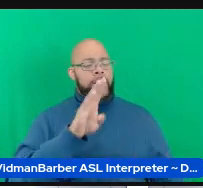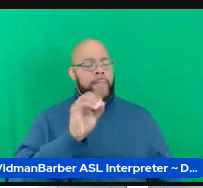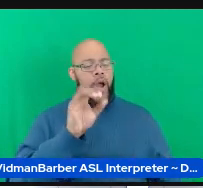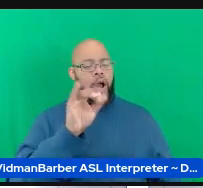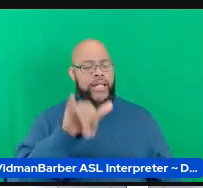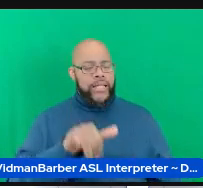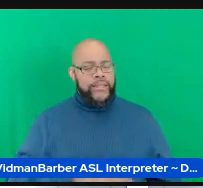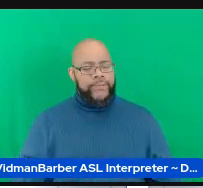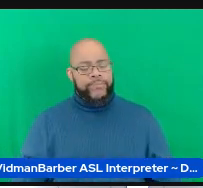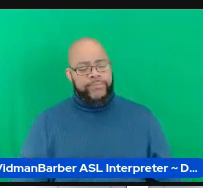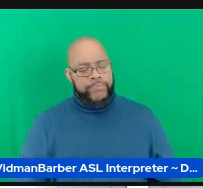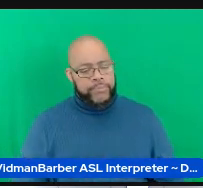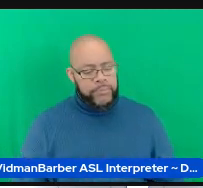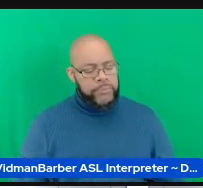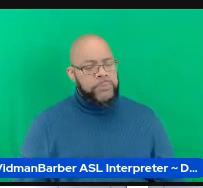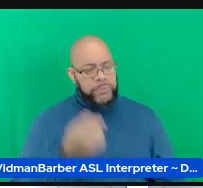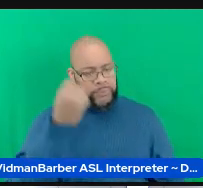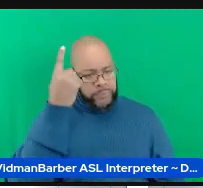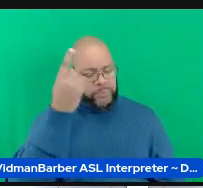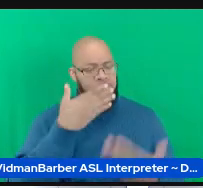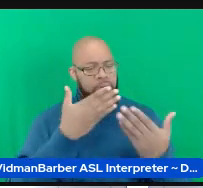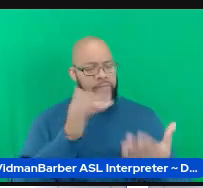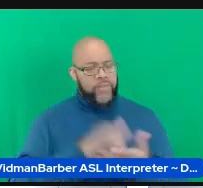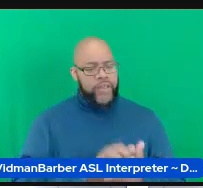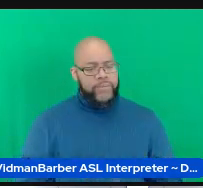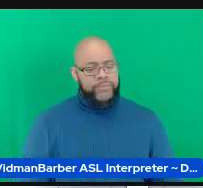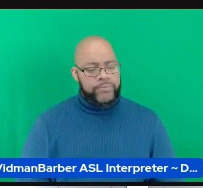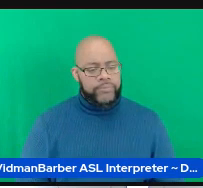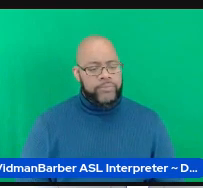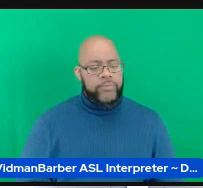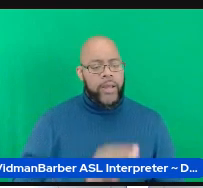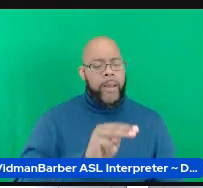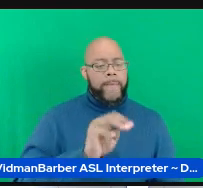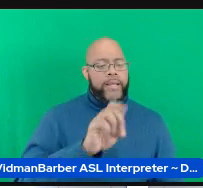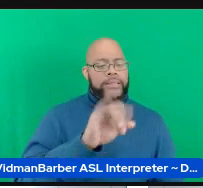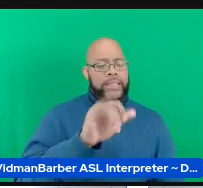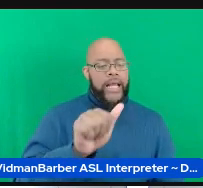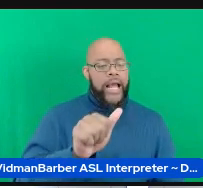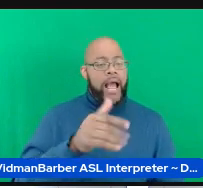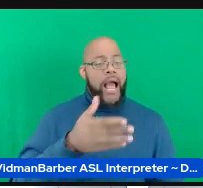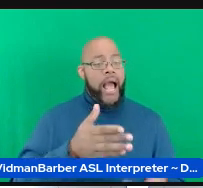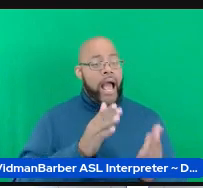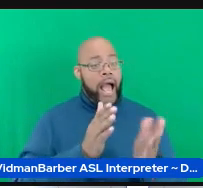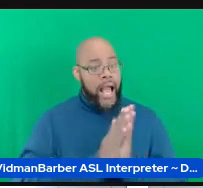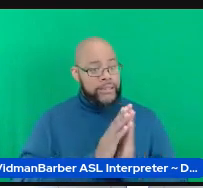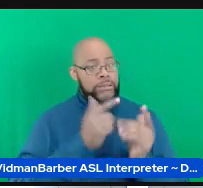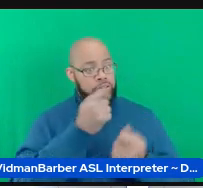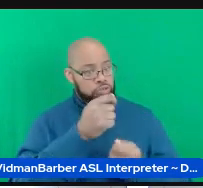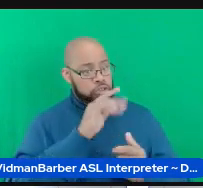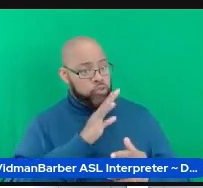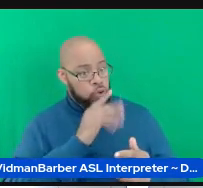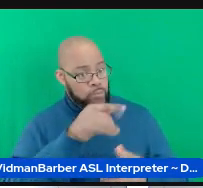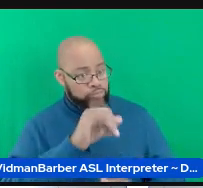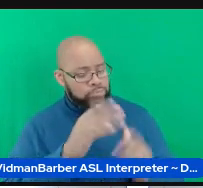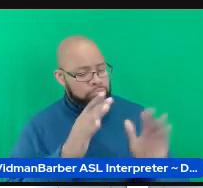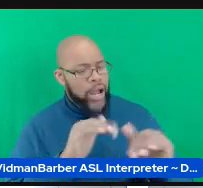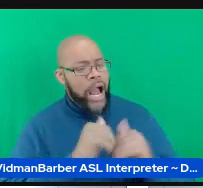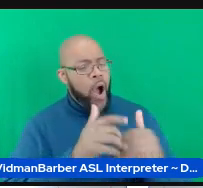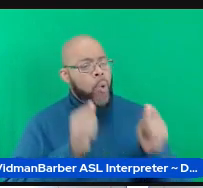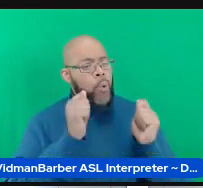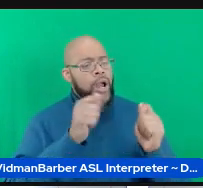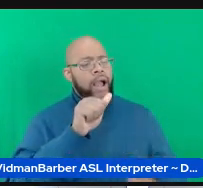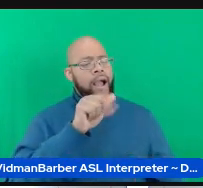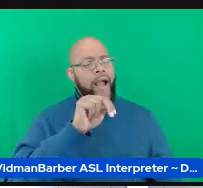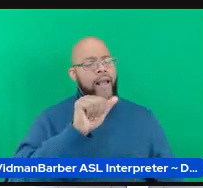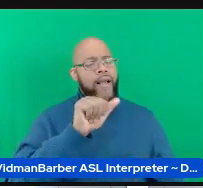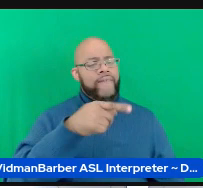Okay, got it. Thank you for that. So Medina is asking, interesting talk, Prince. Thank you. How quickly does anaphylaxis